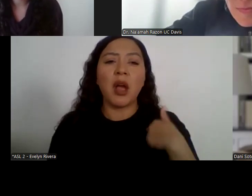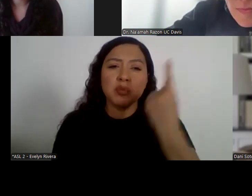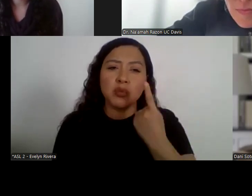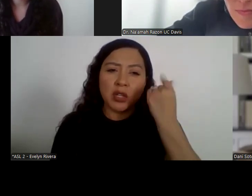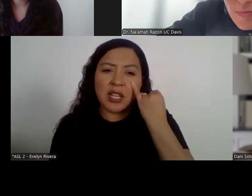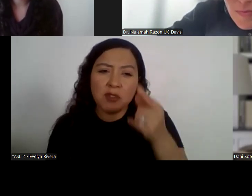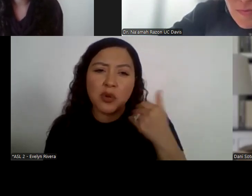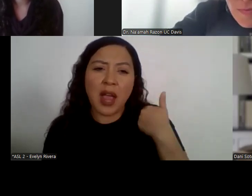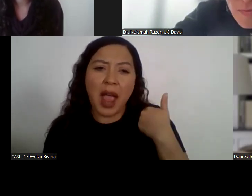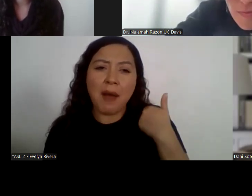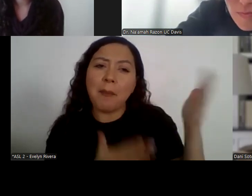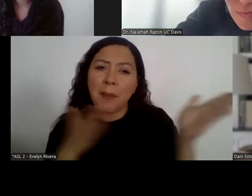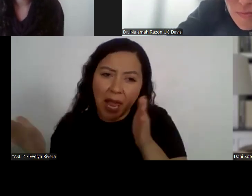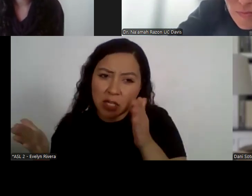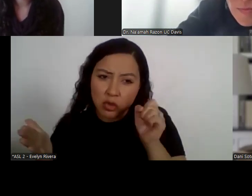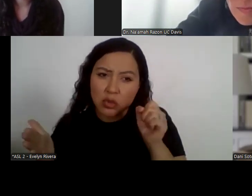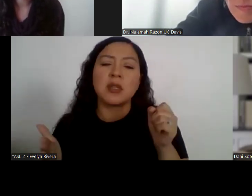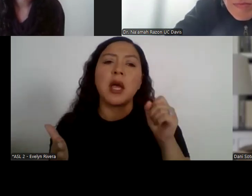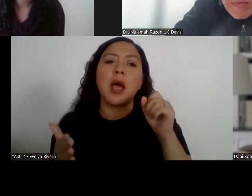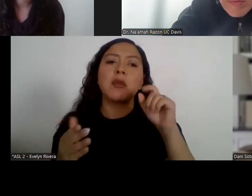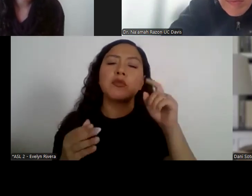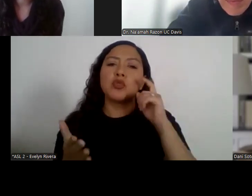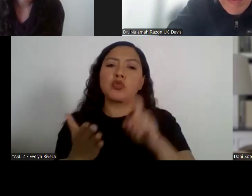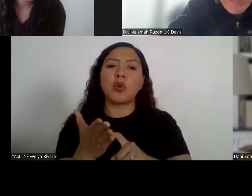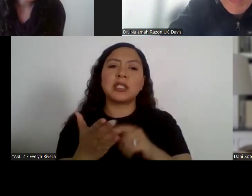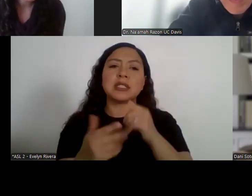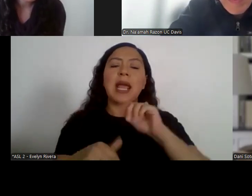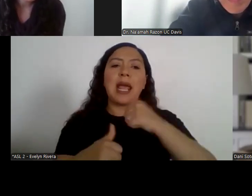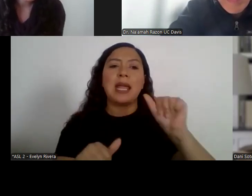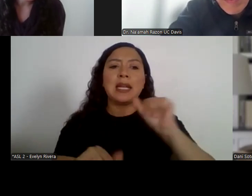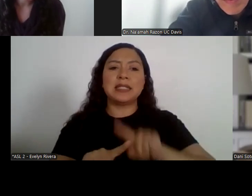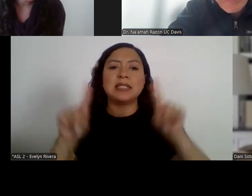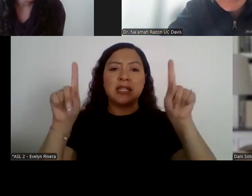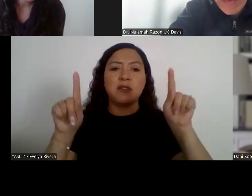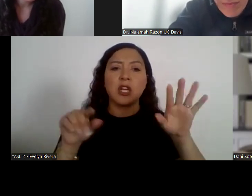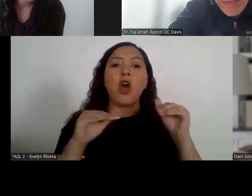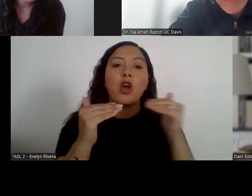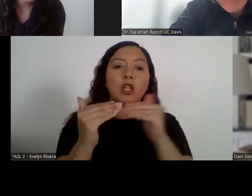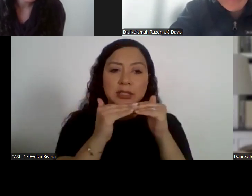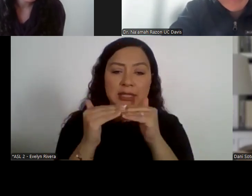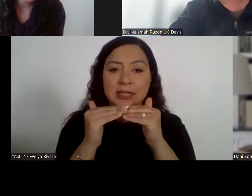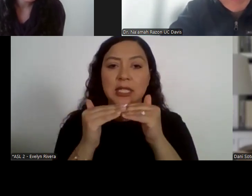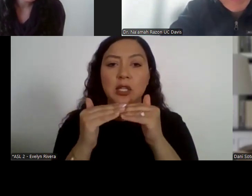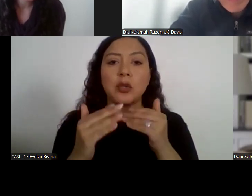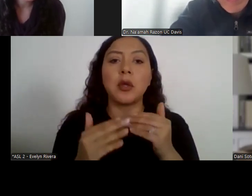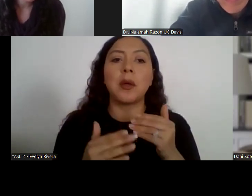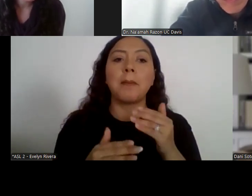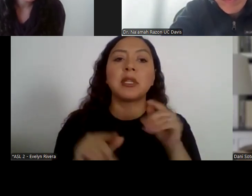or if you have plans to look at any differences in addition to the similarities between those who have